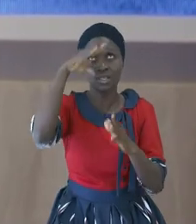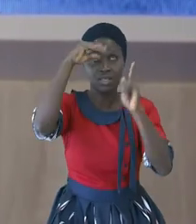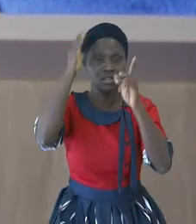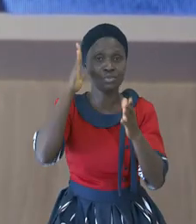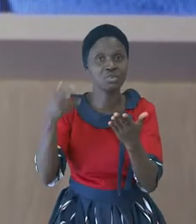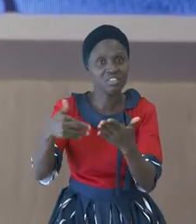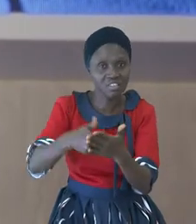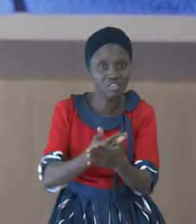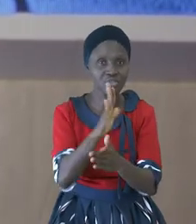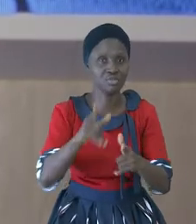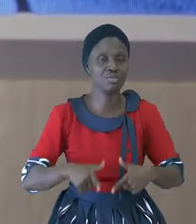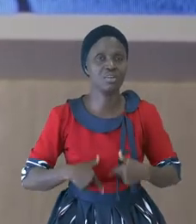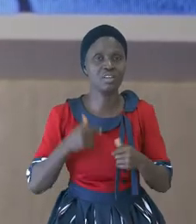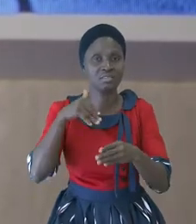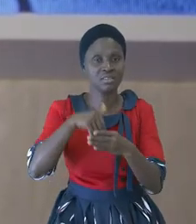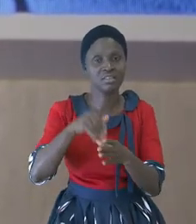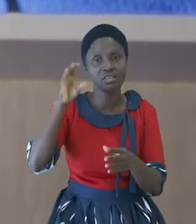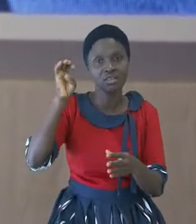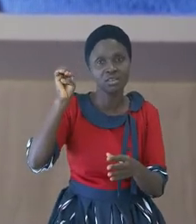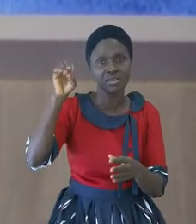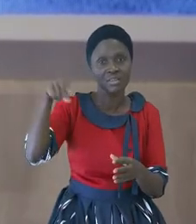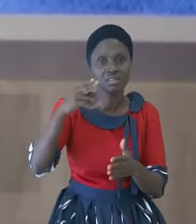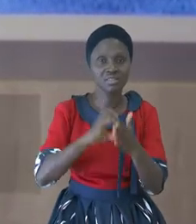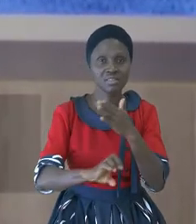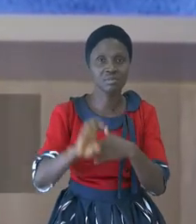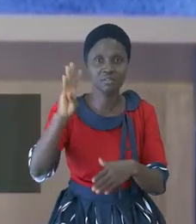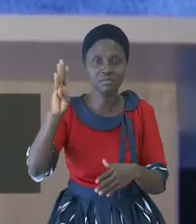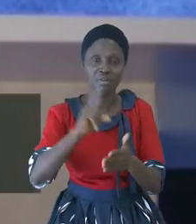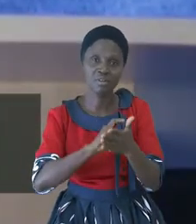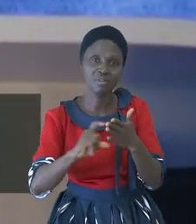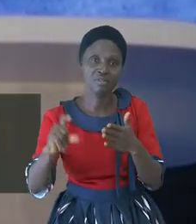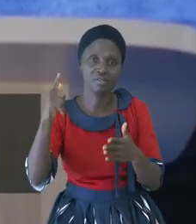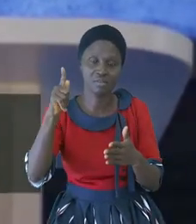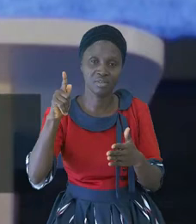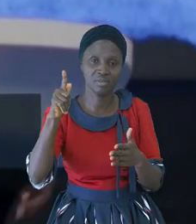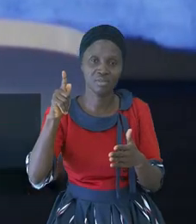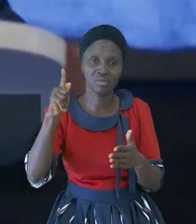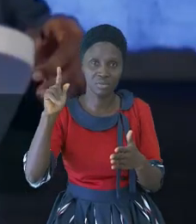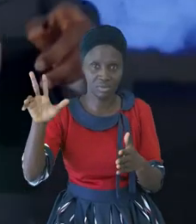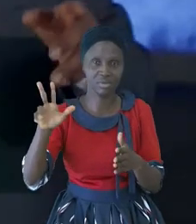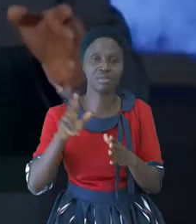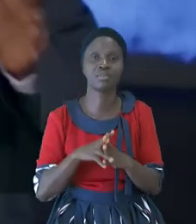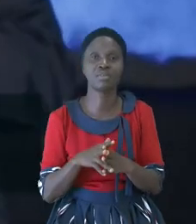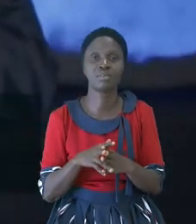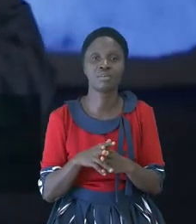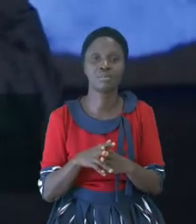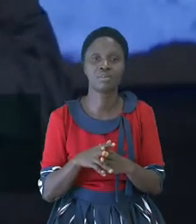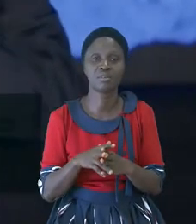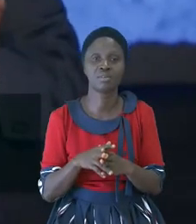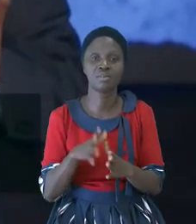Ephesians chapter 4, reading from verse 23. Ephesians chapter 4, reading from verse 23. And